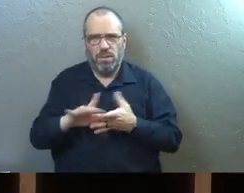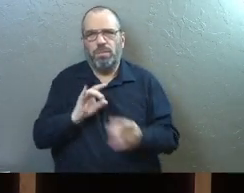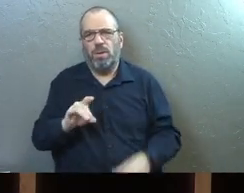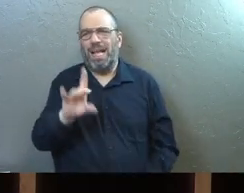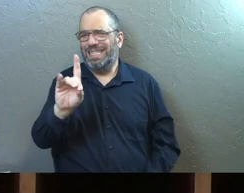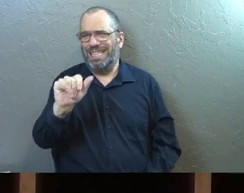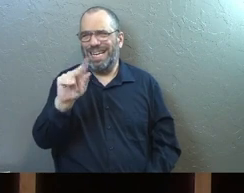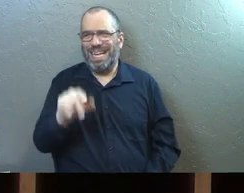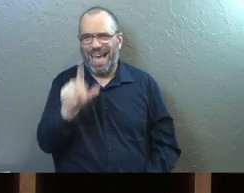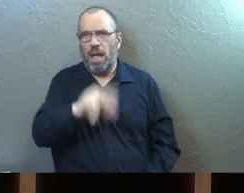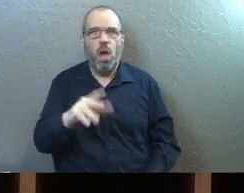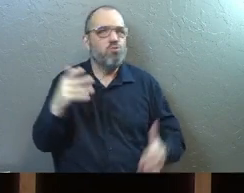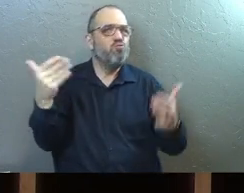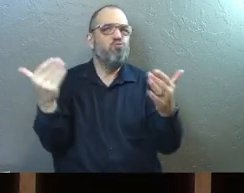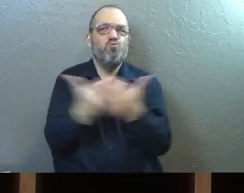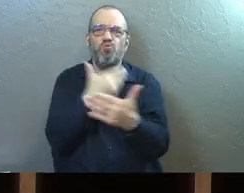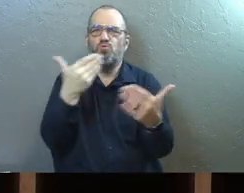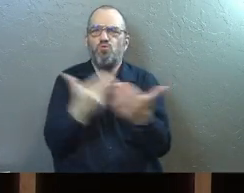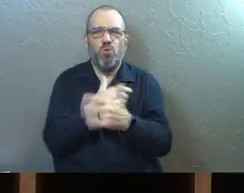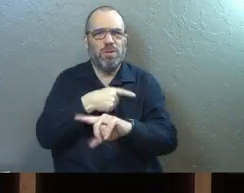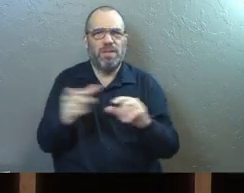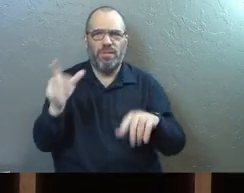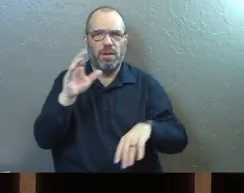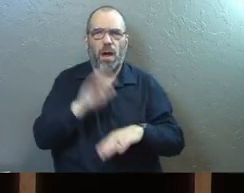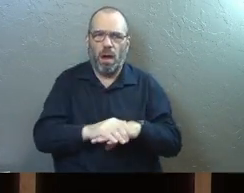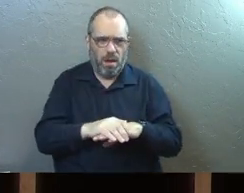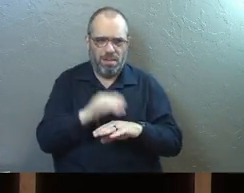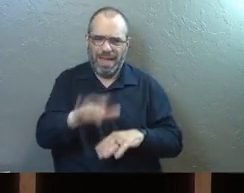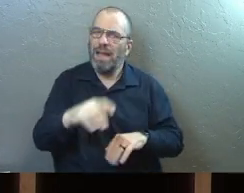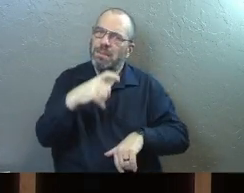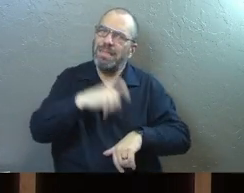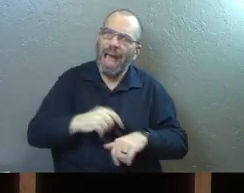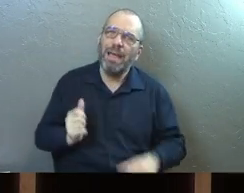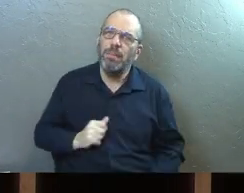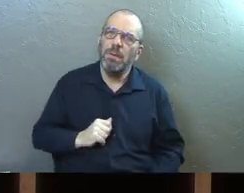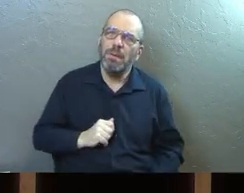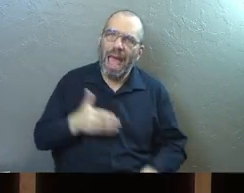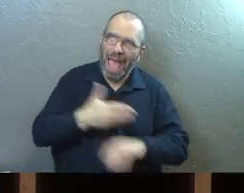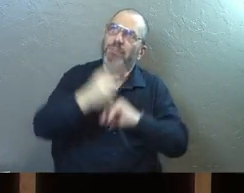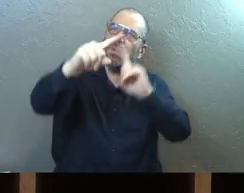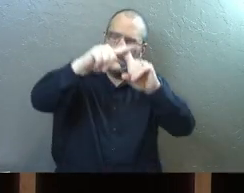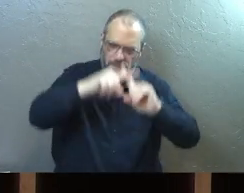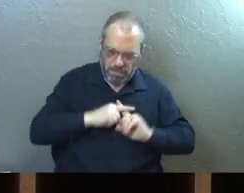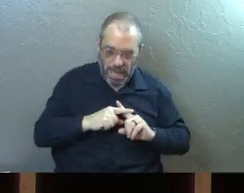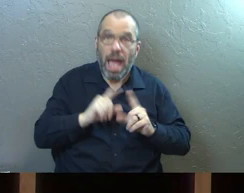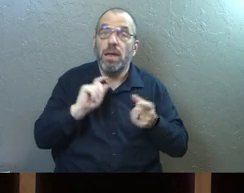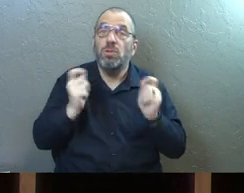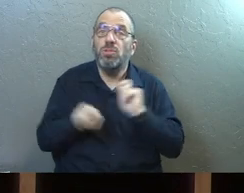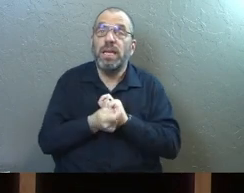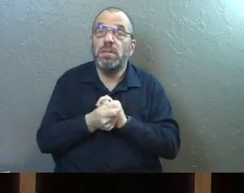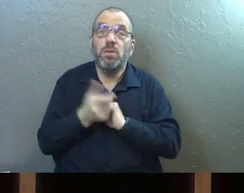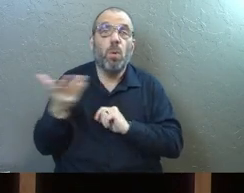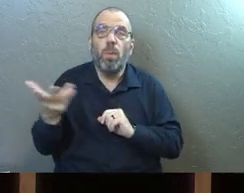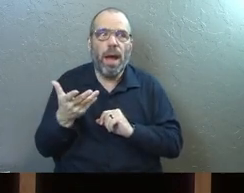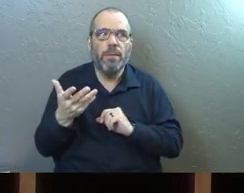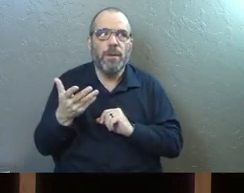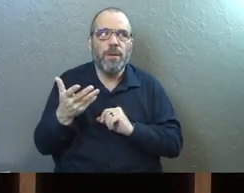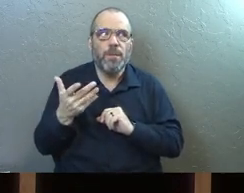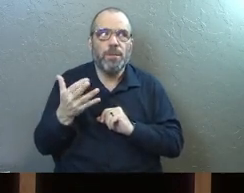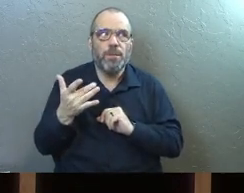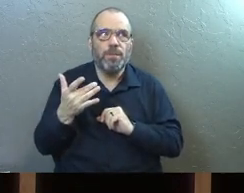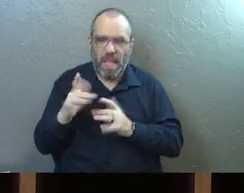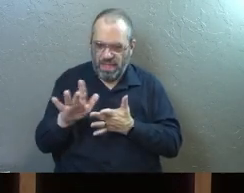spiritual DNA, it's brand new and different on the other side of that moment. And part of what changes in you is that the